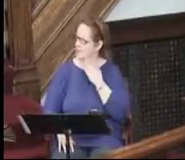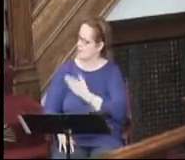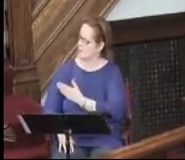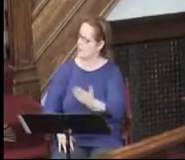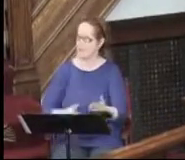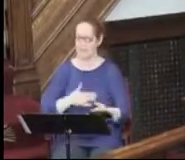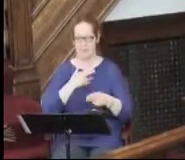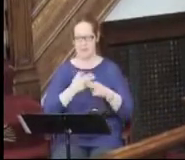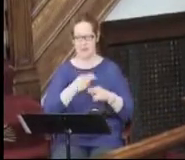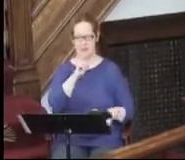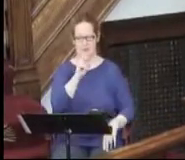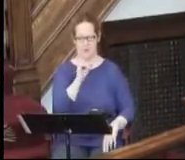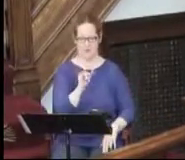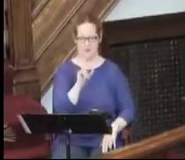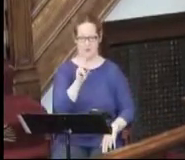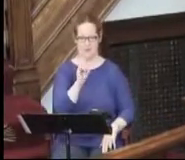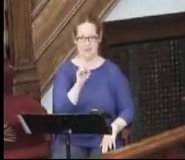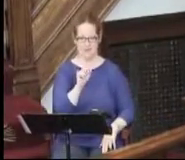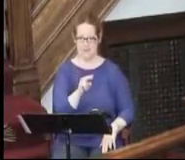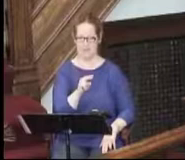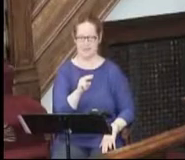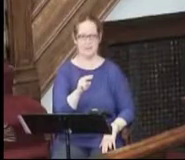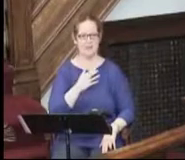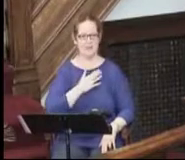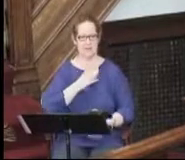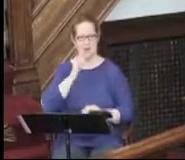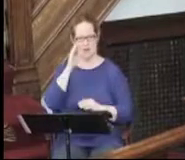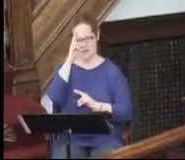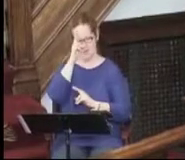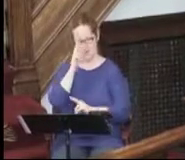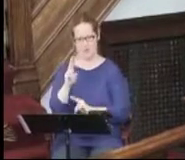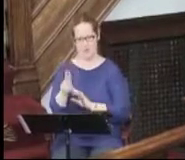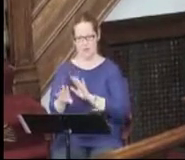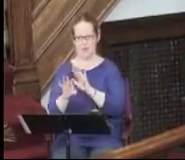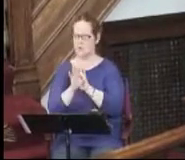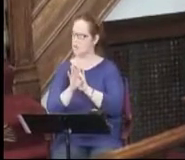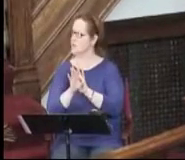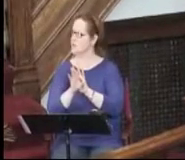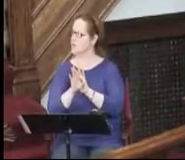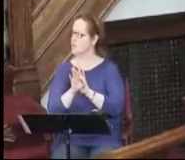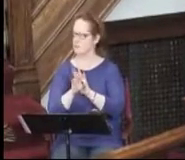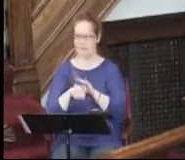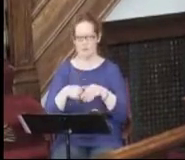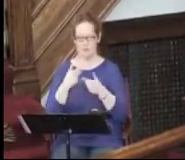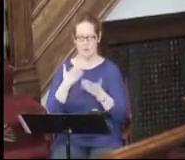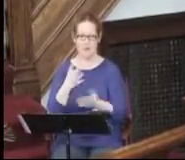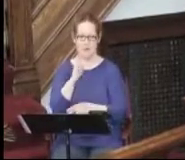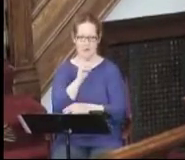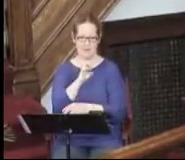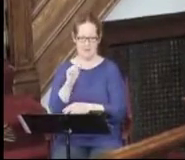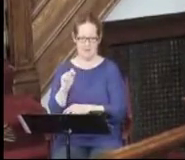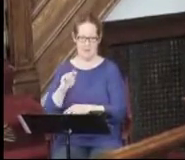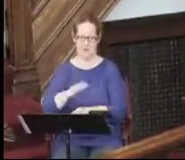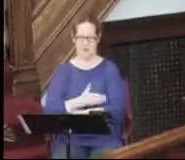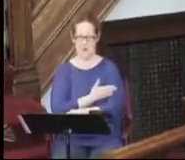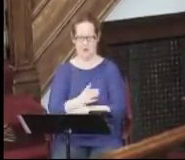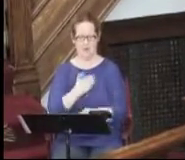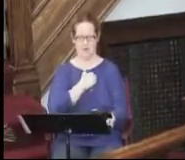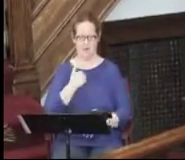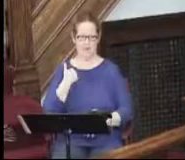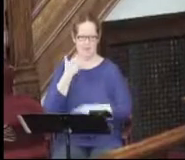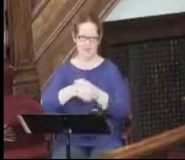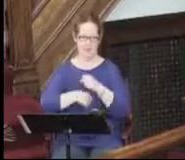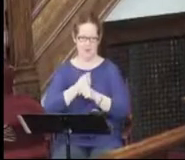My name is Roy Dean. It is my privilege to have been chosen to present this year's MCC Toronto Choir Member of the Year